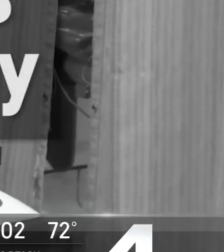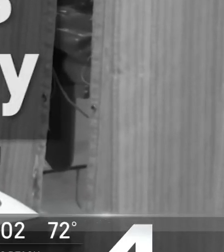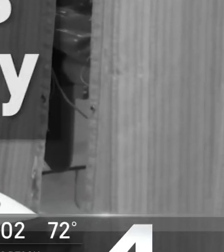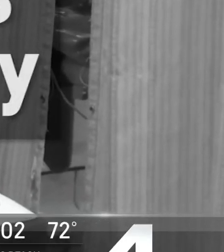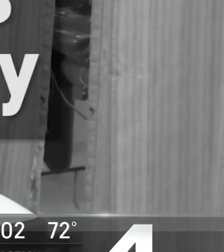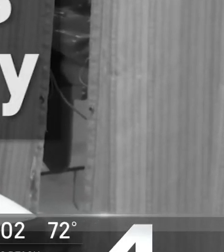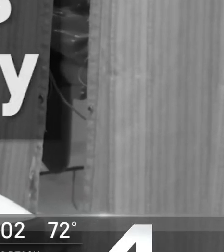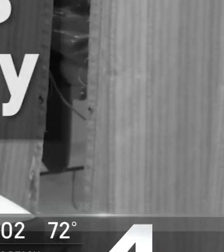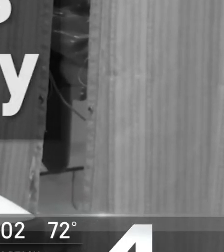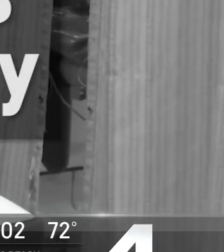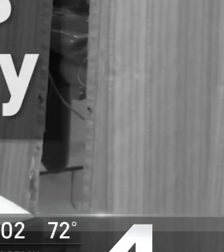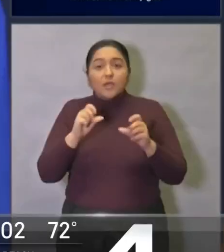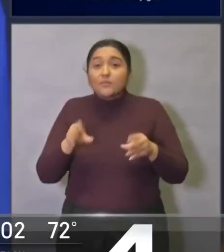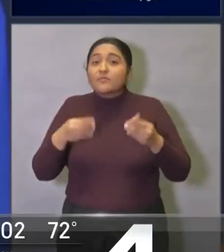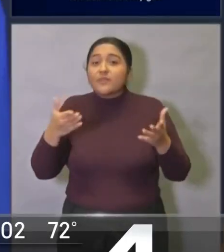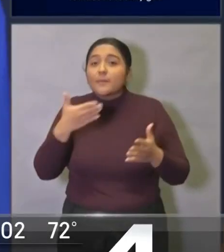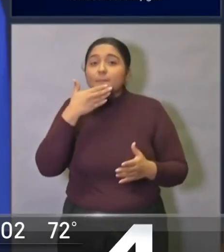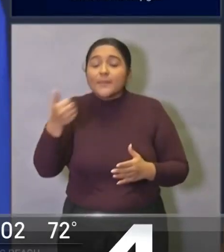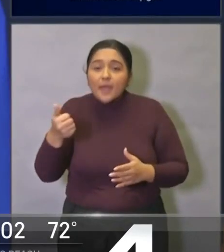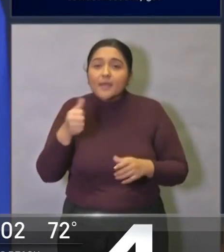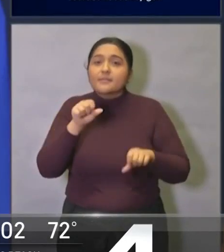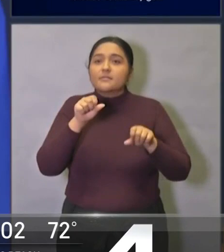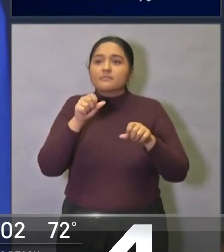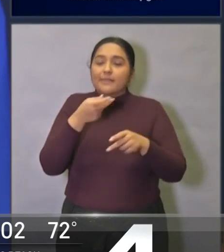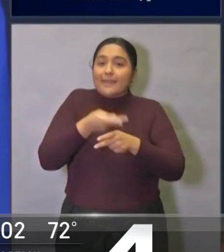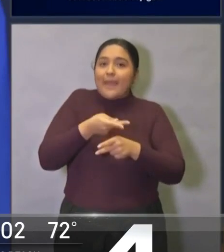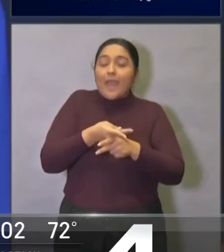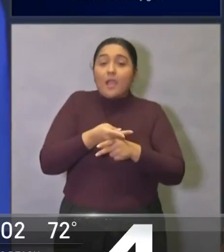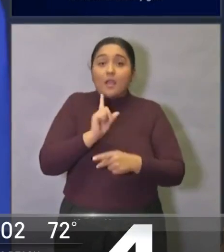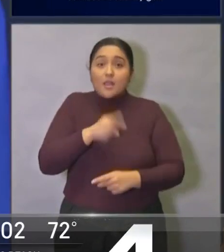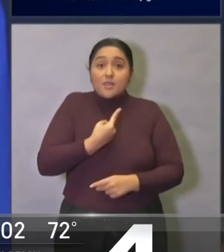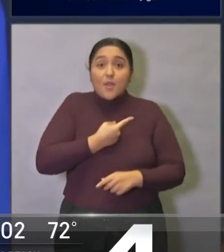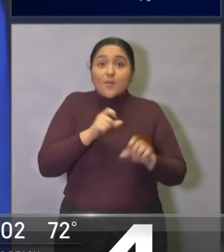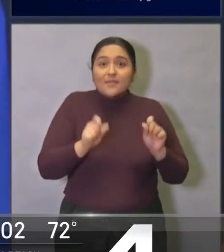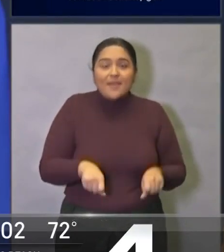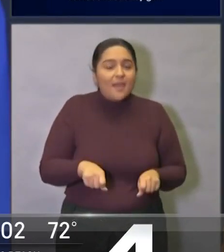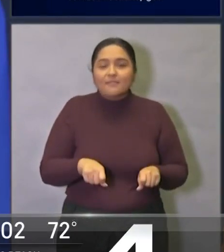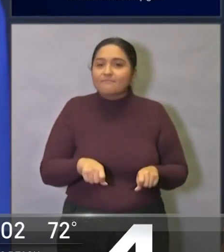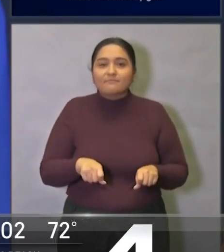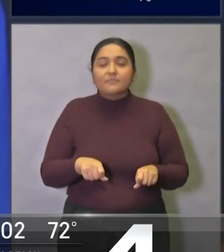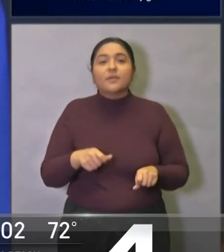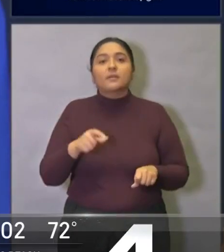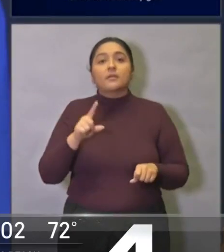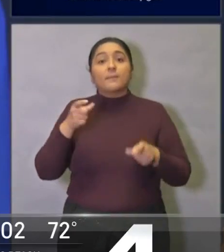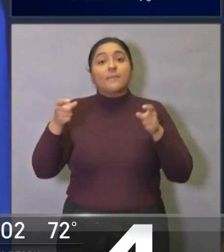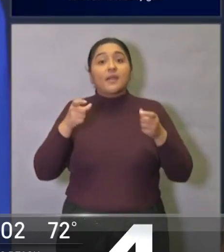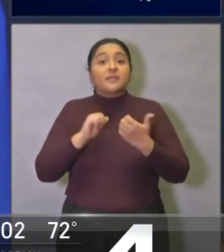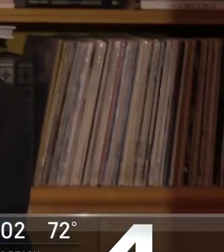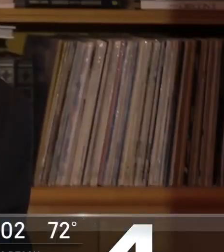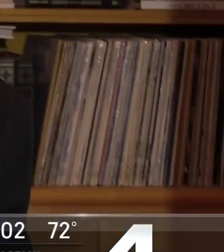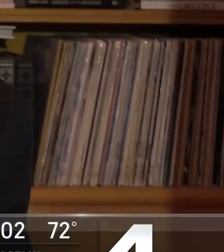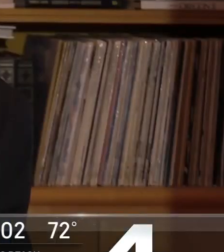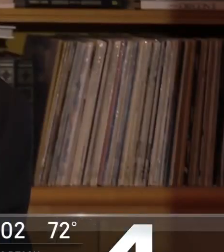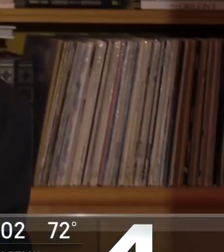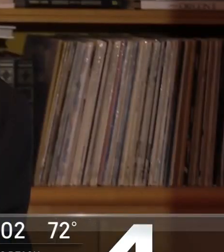A plea from an ER doc. We can't do it alone, and the only way to manage this pandemic is through your help.